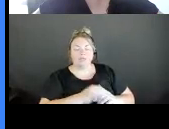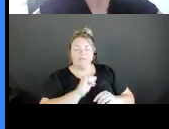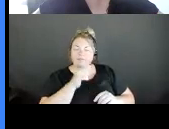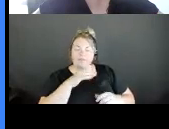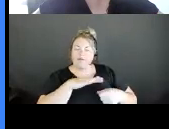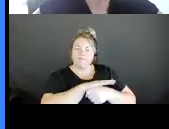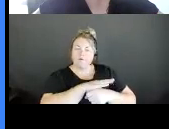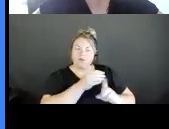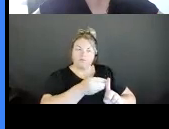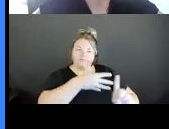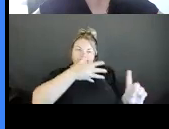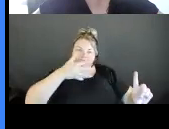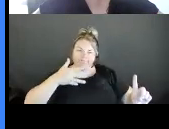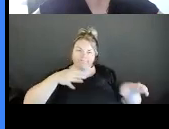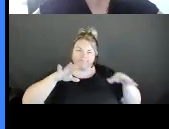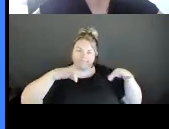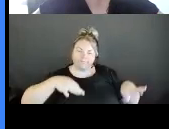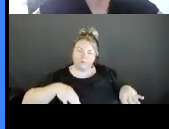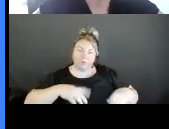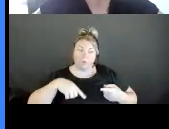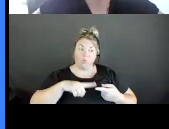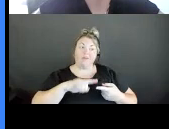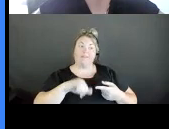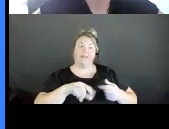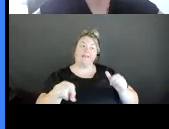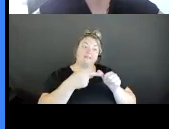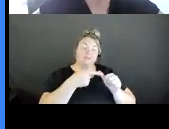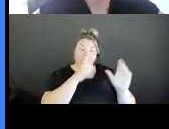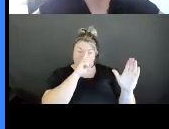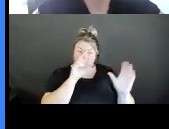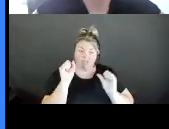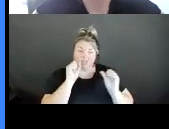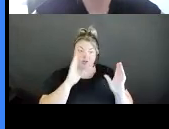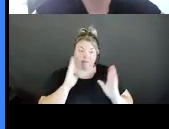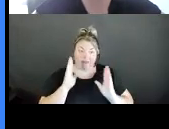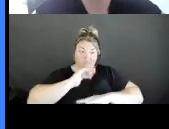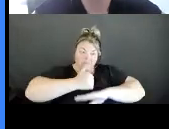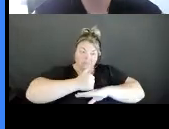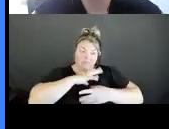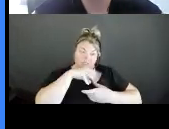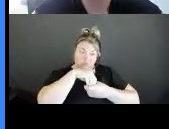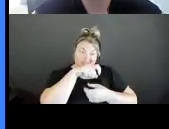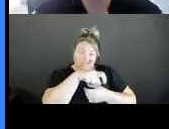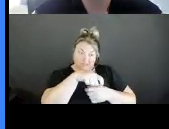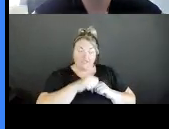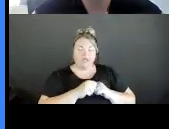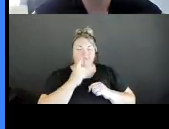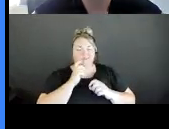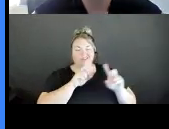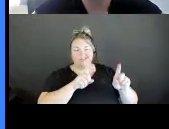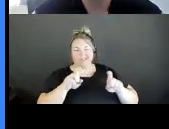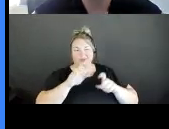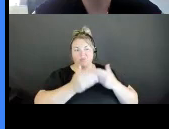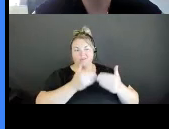out as far as when that initial strategic plan needs to be included, because that assessment process needs to